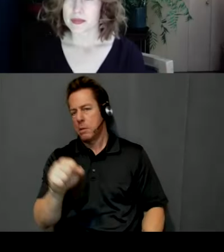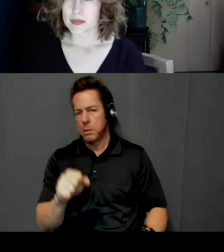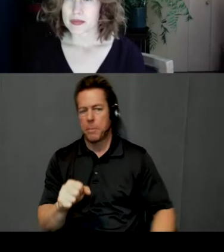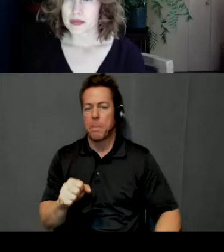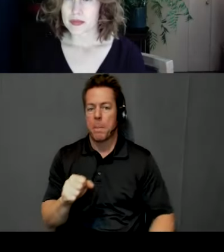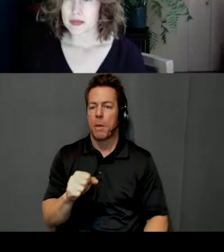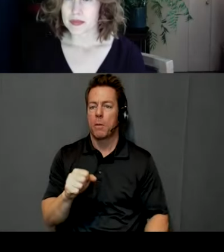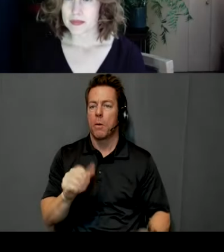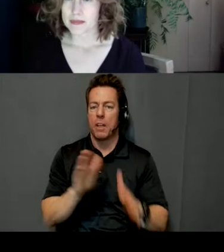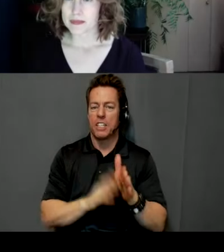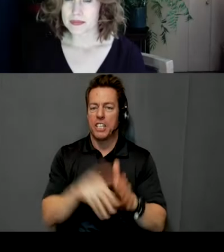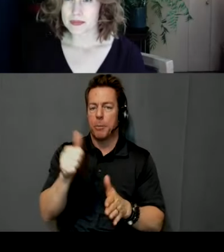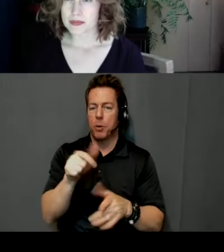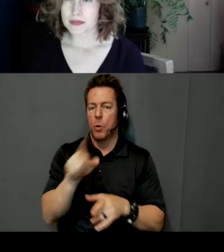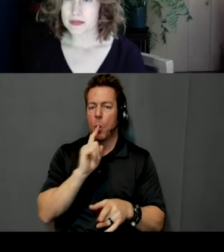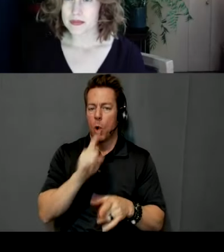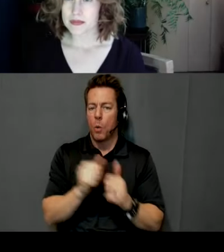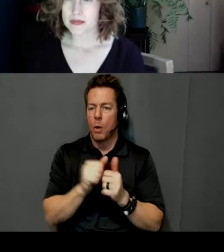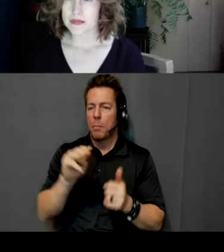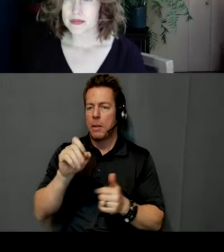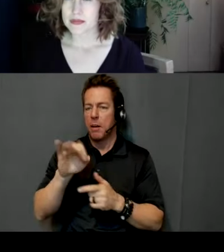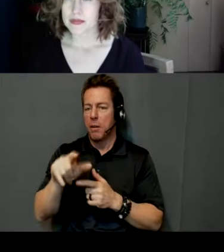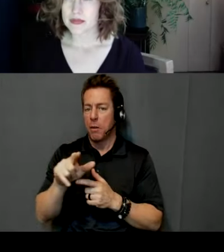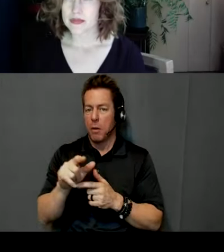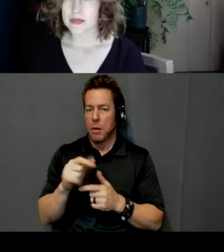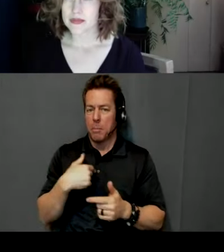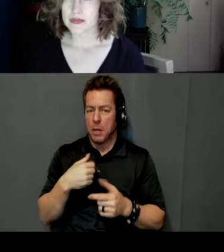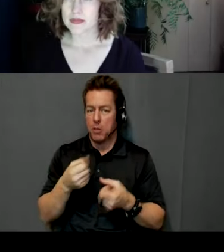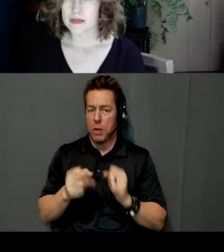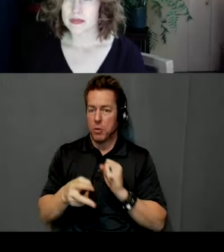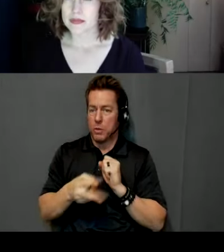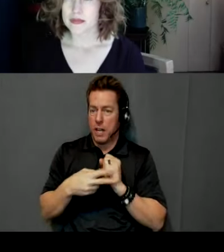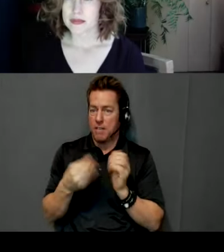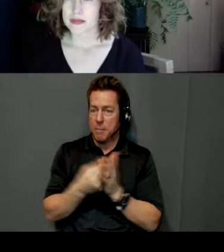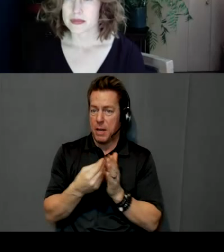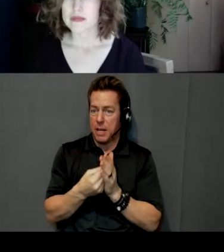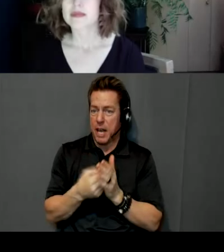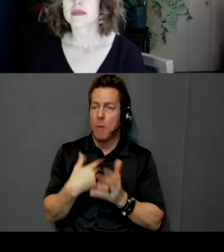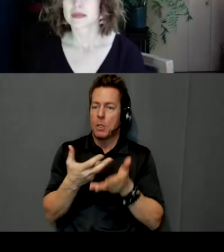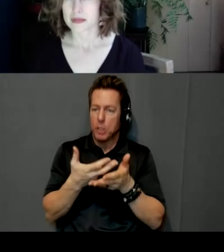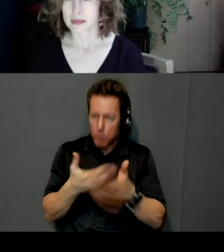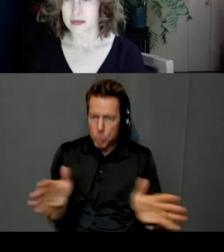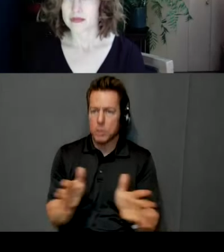the cheaper you are with materials, like by me trying to save money, I was actually losing more money.